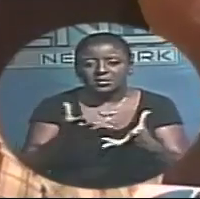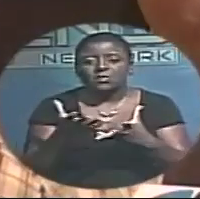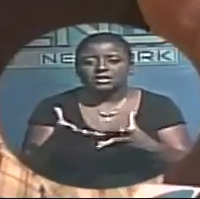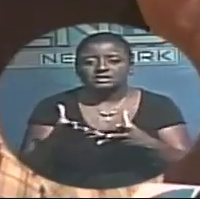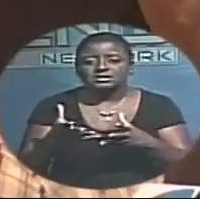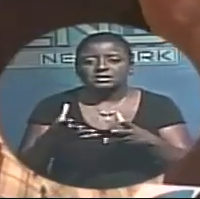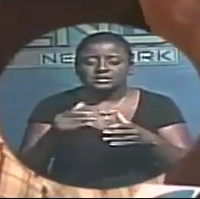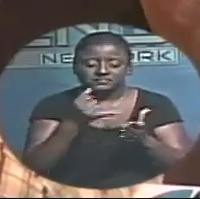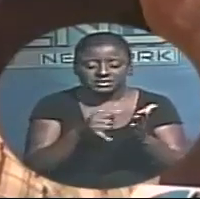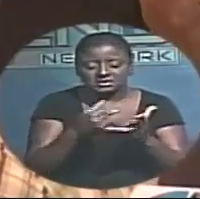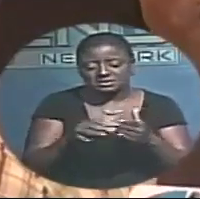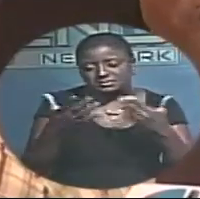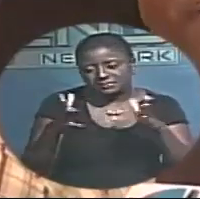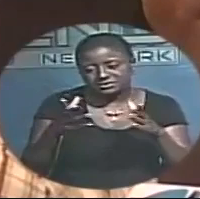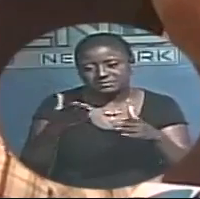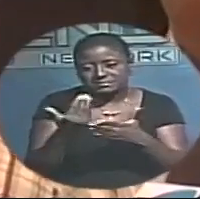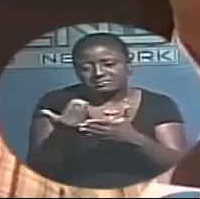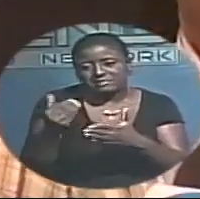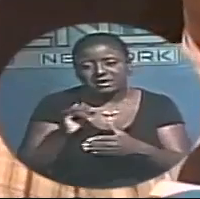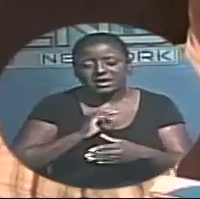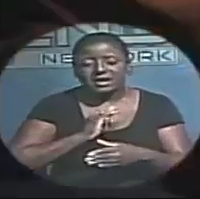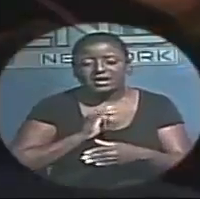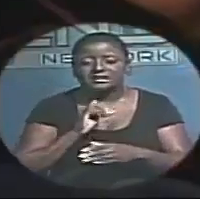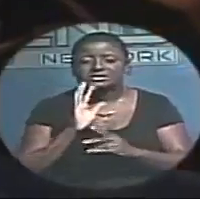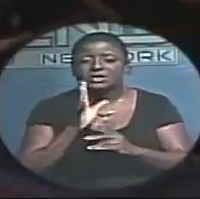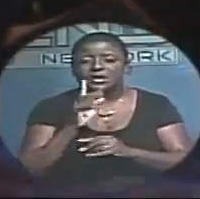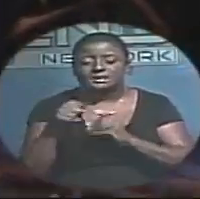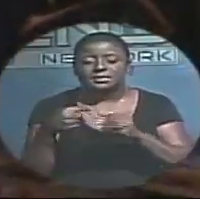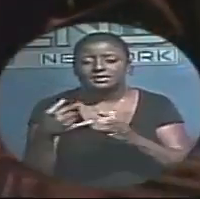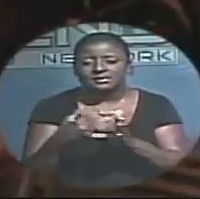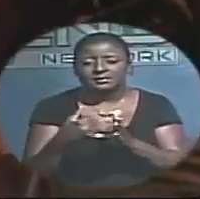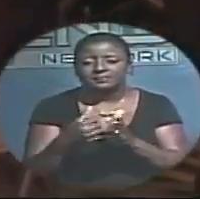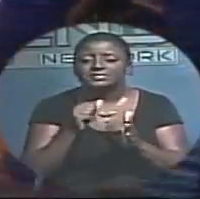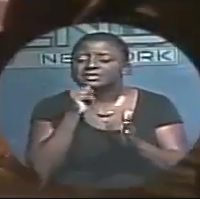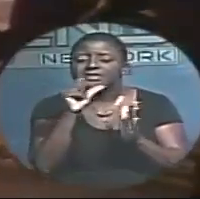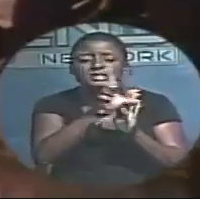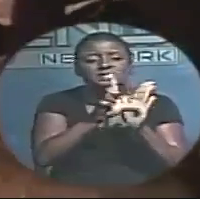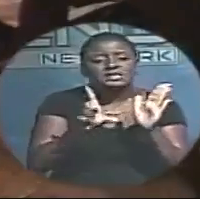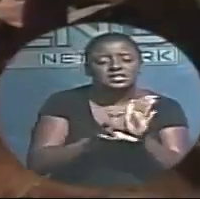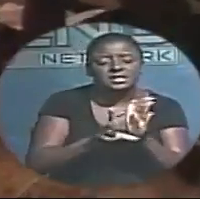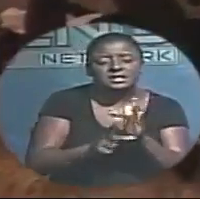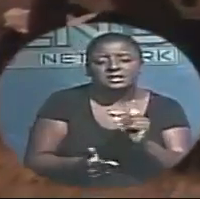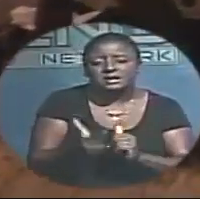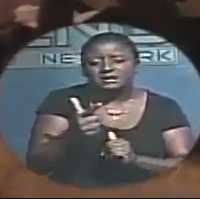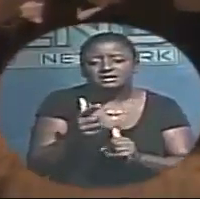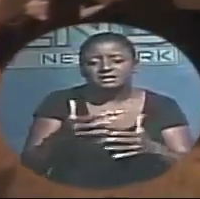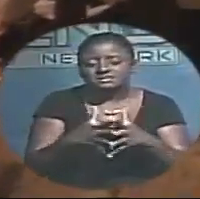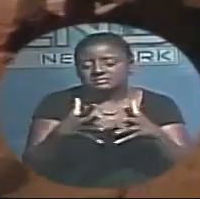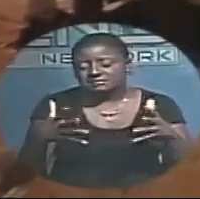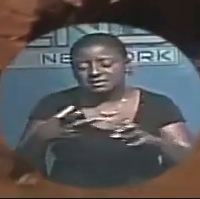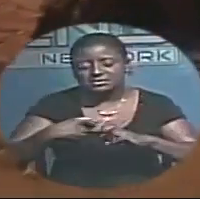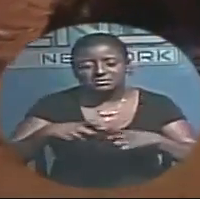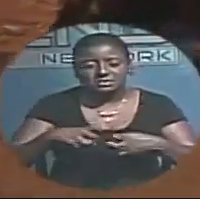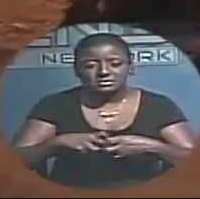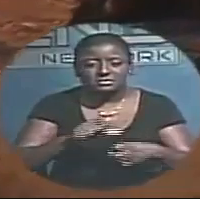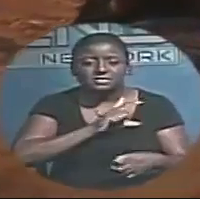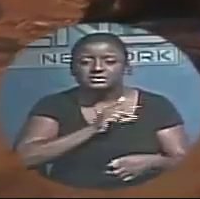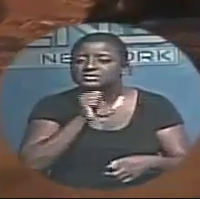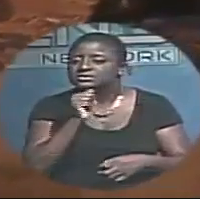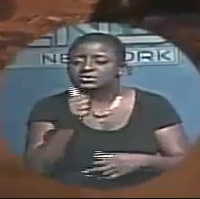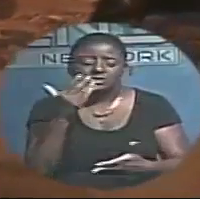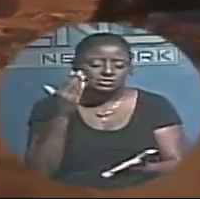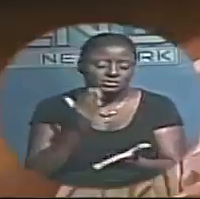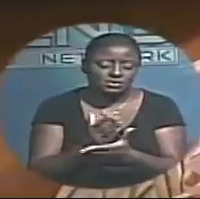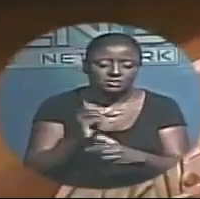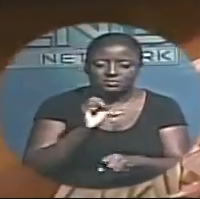before I offer any further comments on that. Illegal firearms are a major problem, but police say they won't stop their efforts in detecting where these arms